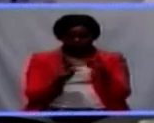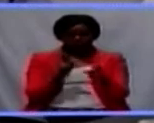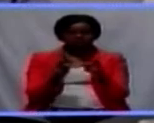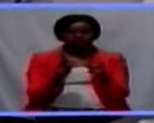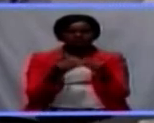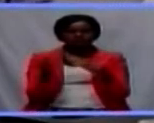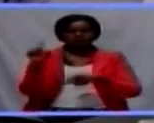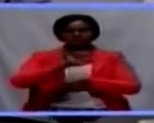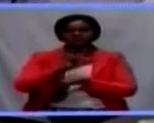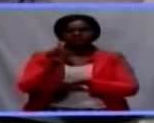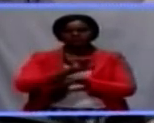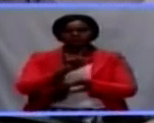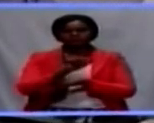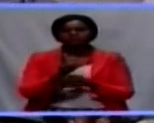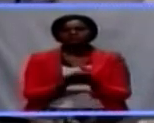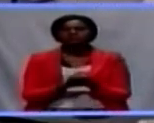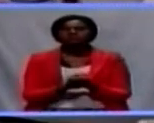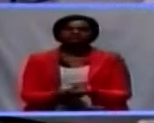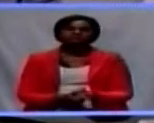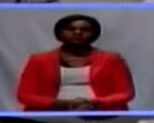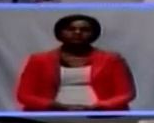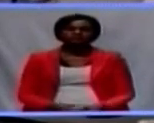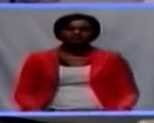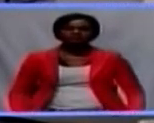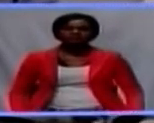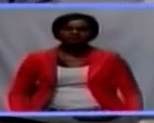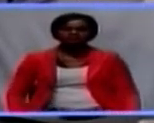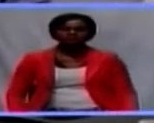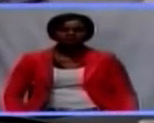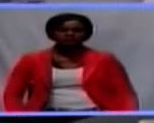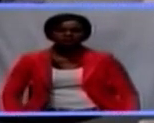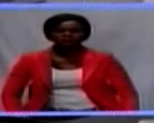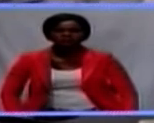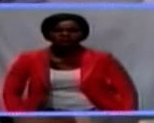days that are given, prescribed in the law, after which you can forfeit,